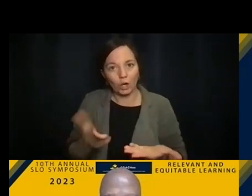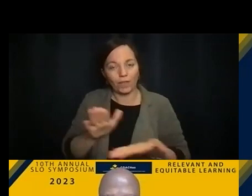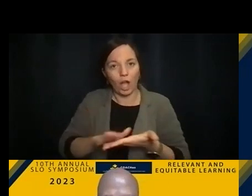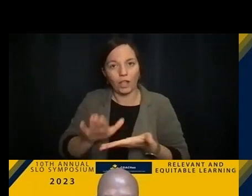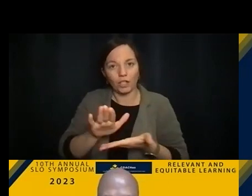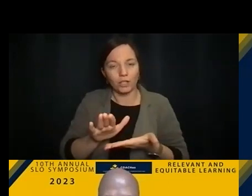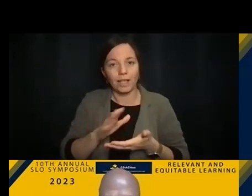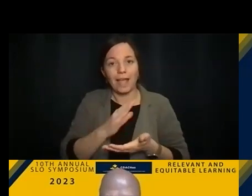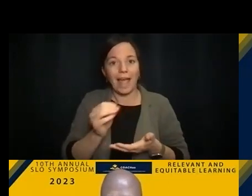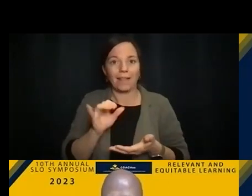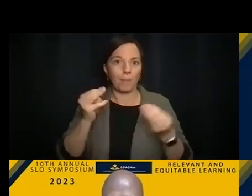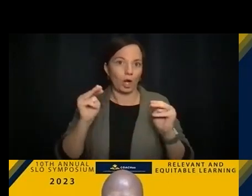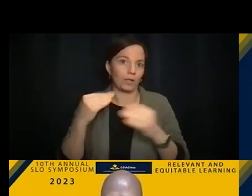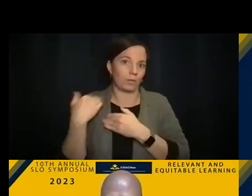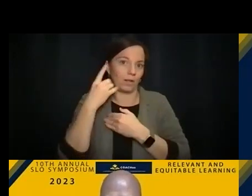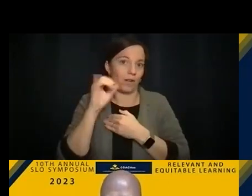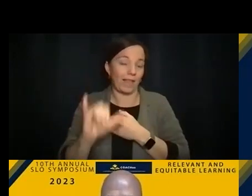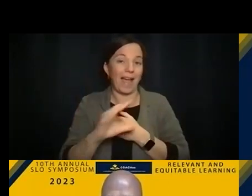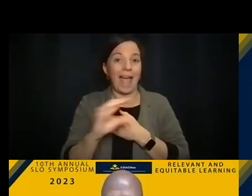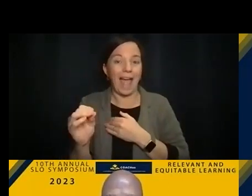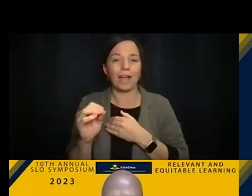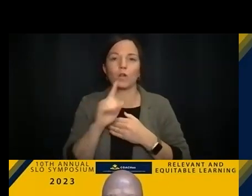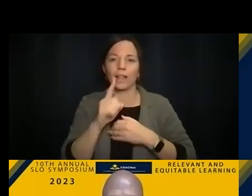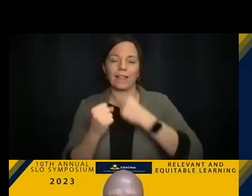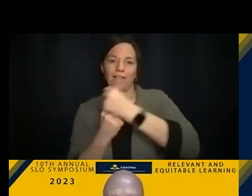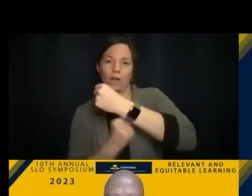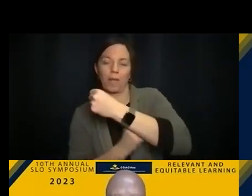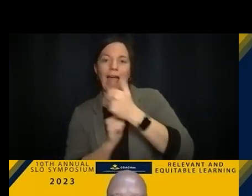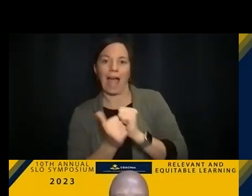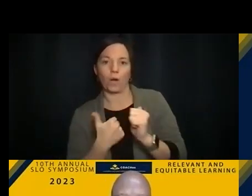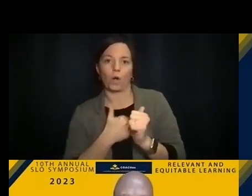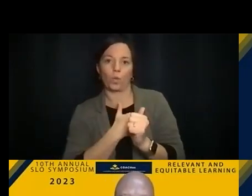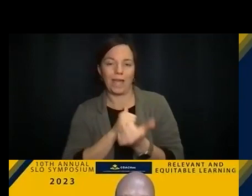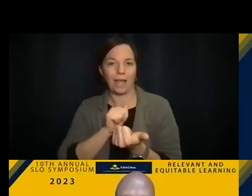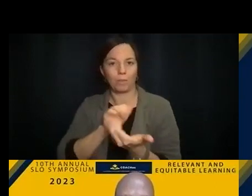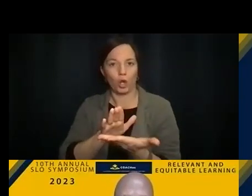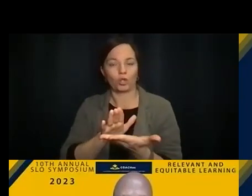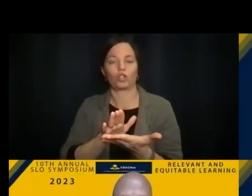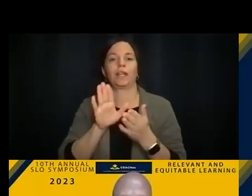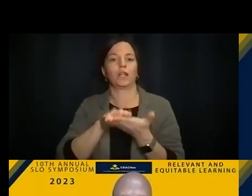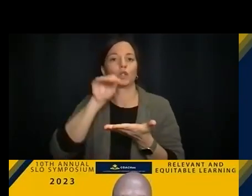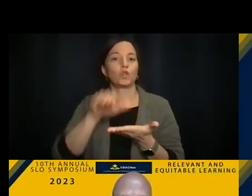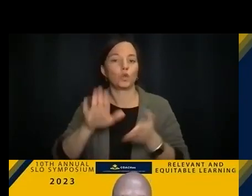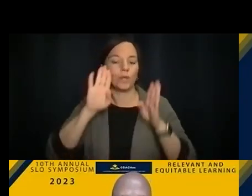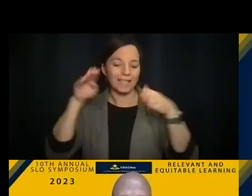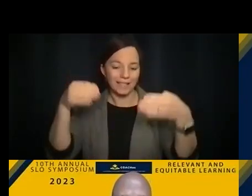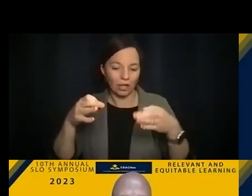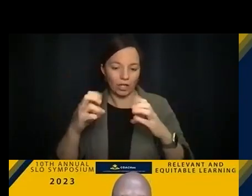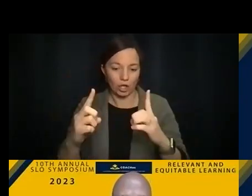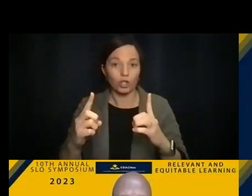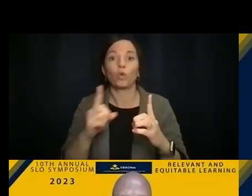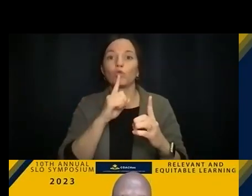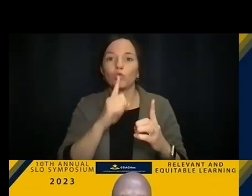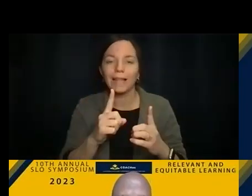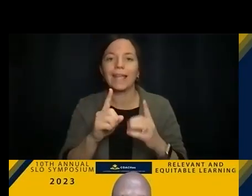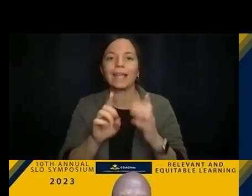be, how are we framing and how are we truly doing student-centered education so that it is education for and with students